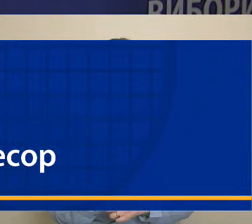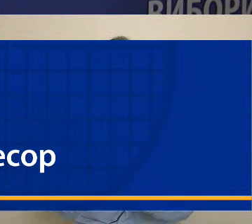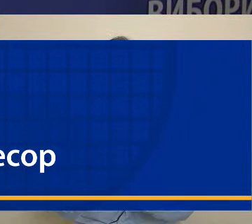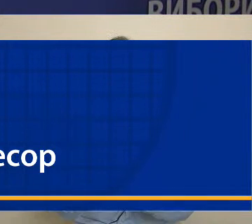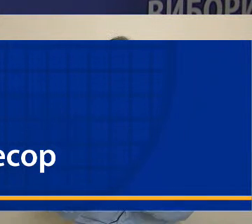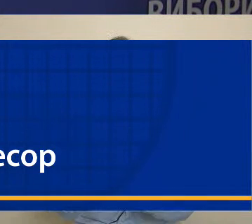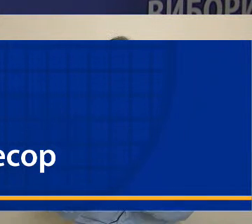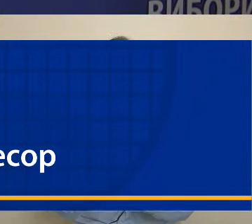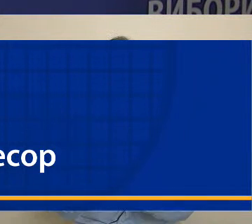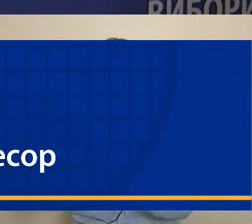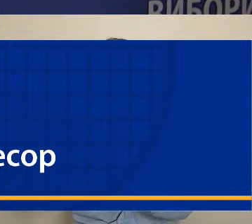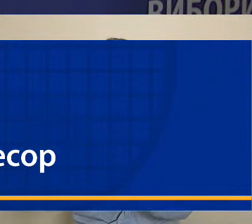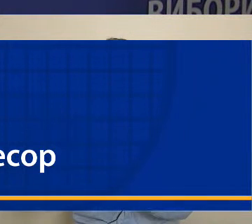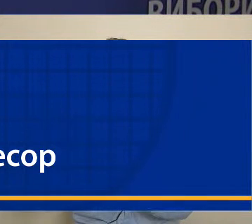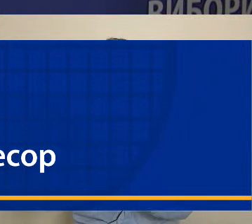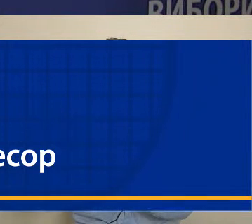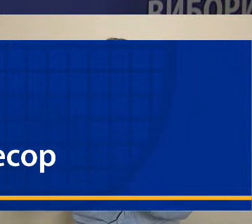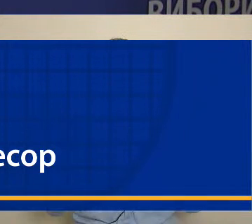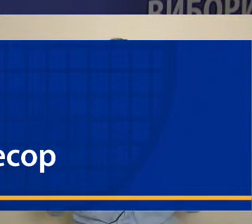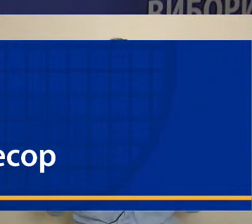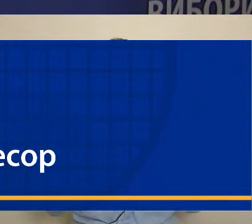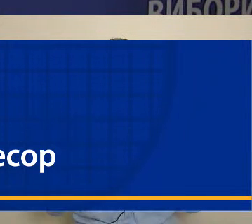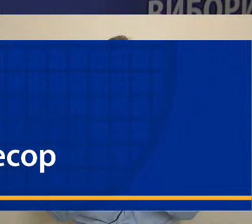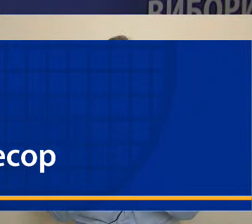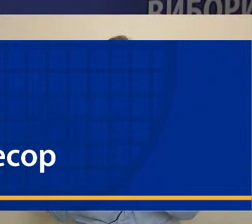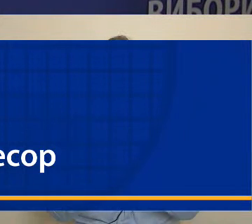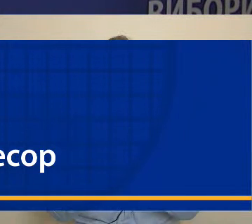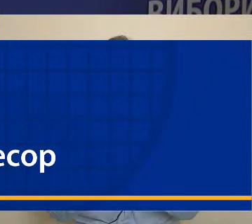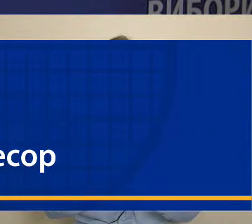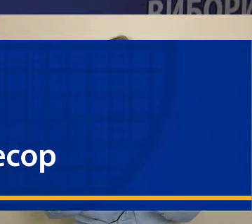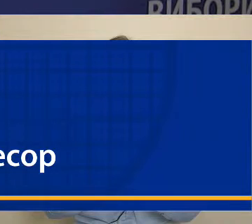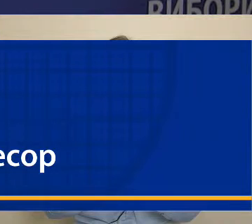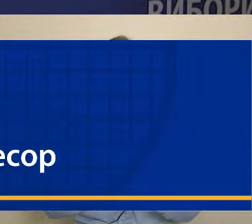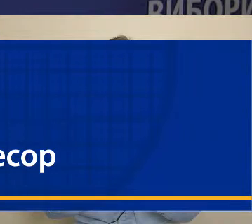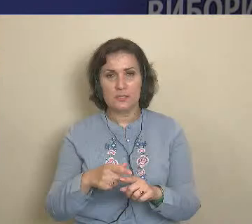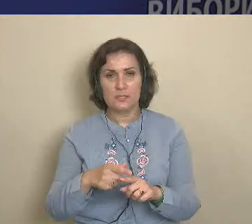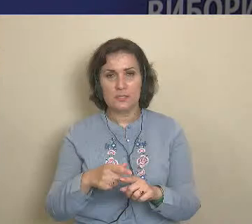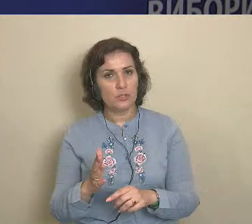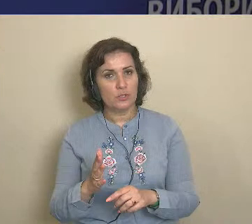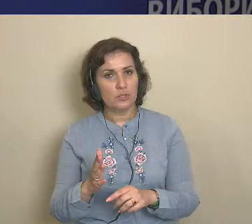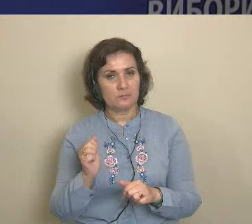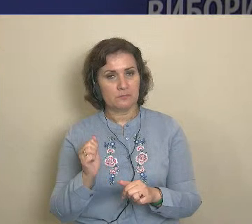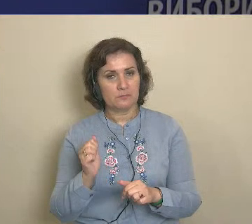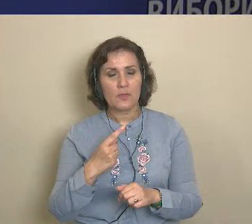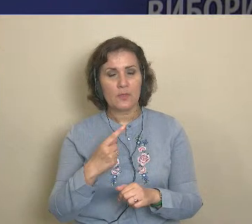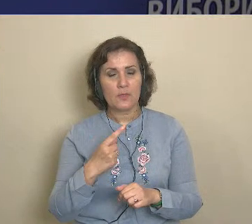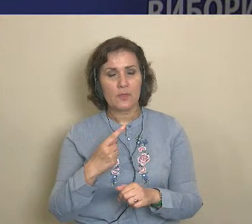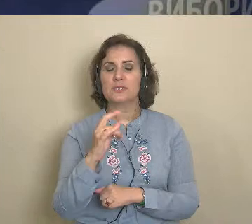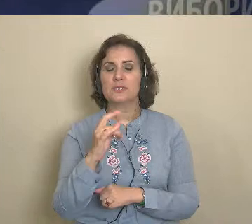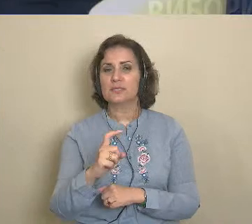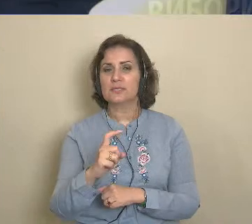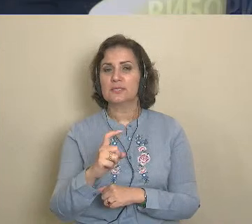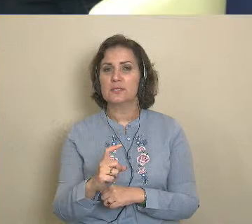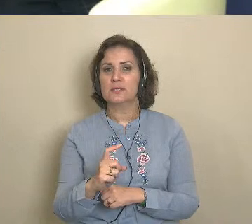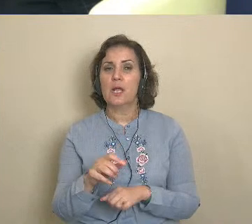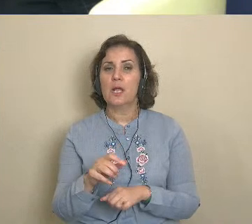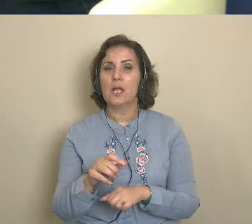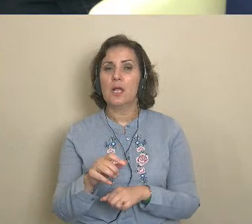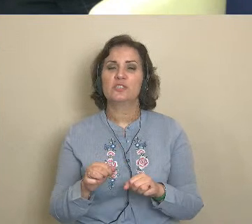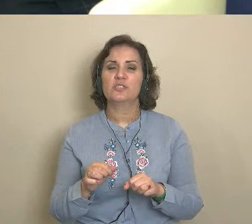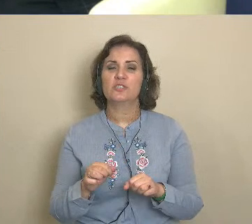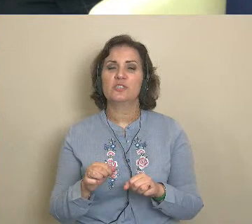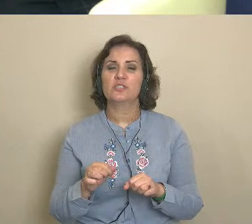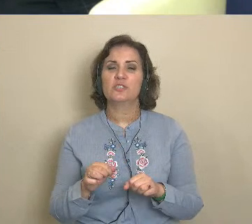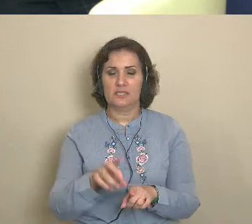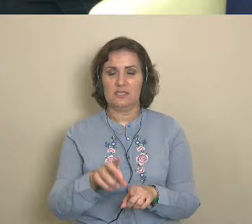security, and I would like to ask a question about the police, and this is going